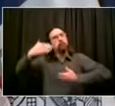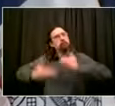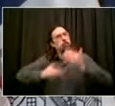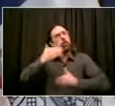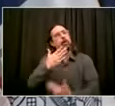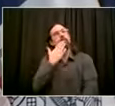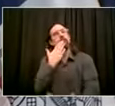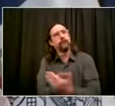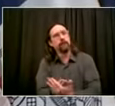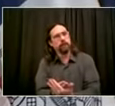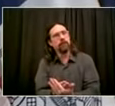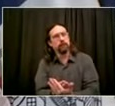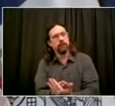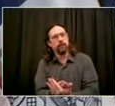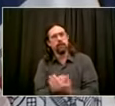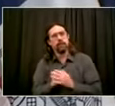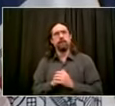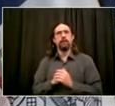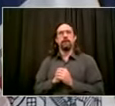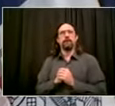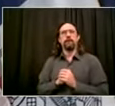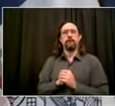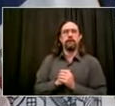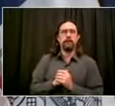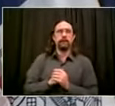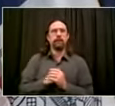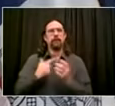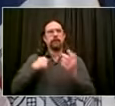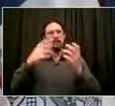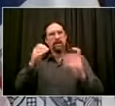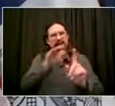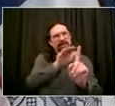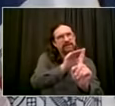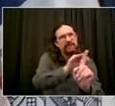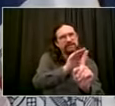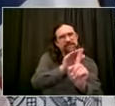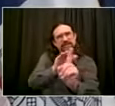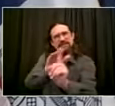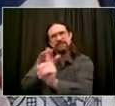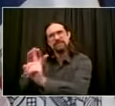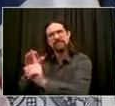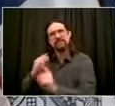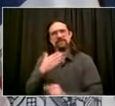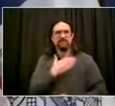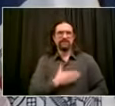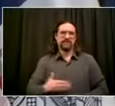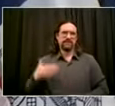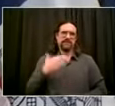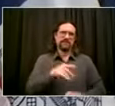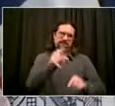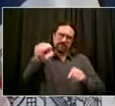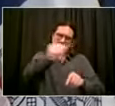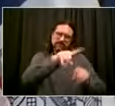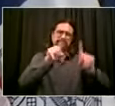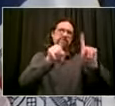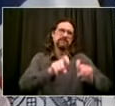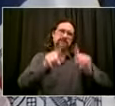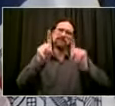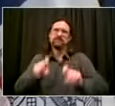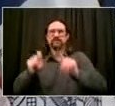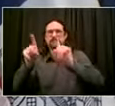fatigue out there, but how important it is to keep wearing the masks. So that work is going to deepen. We're going to address these immediate problems and then continue to